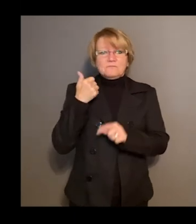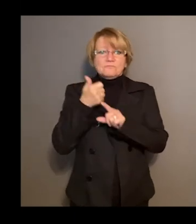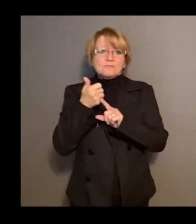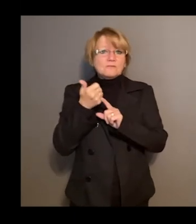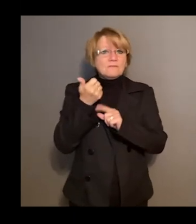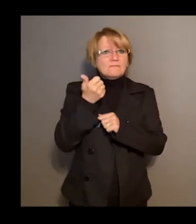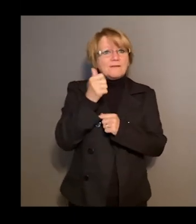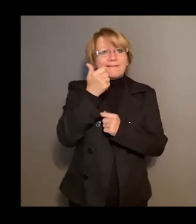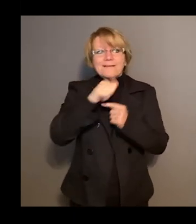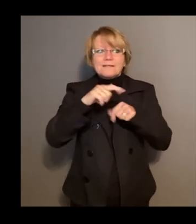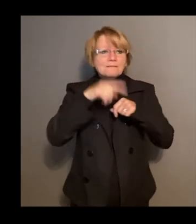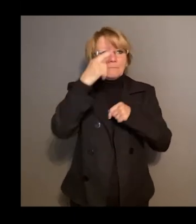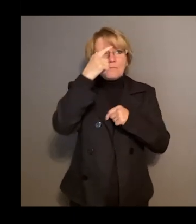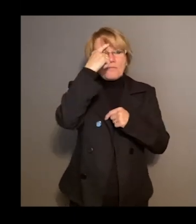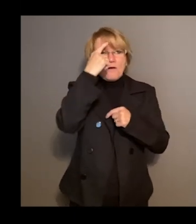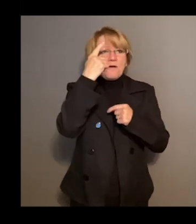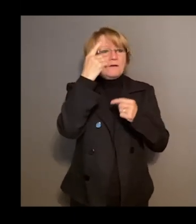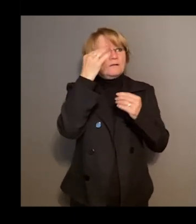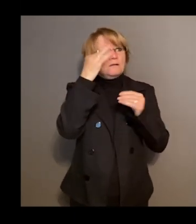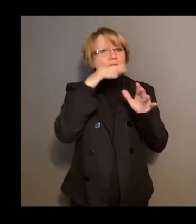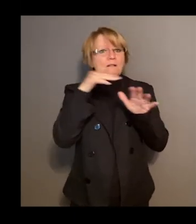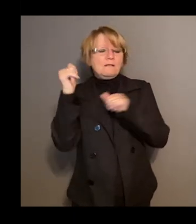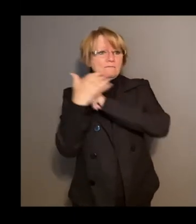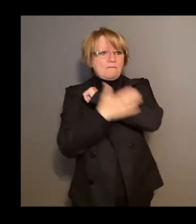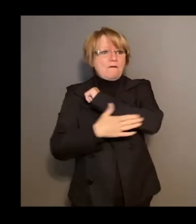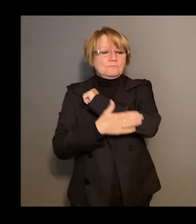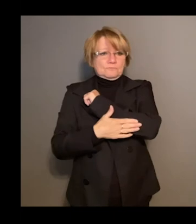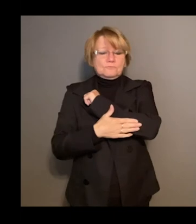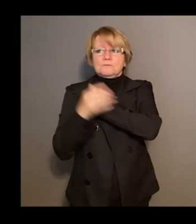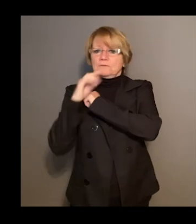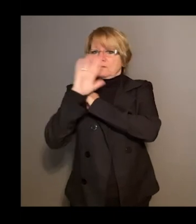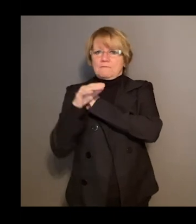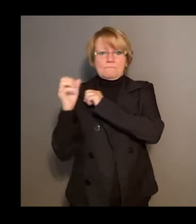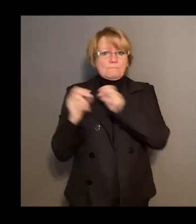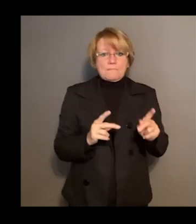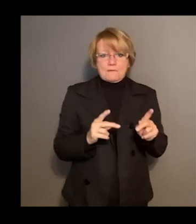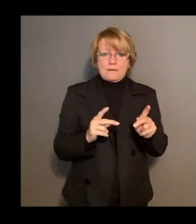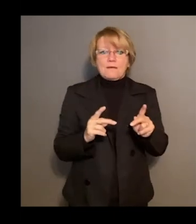racial tension in the country? So we're talking about racial tension that are happening right now.